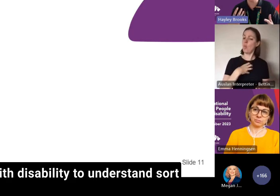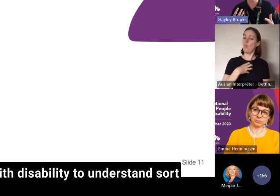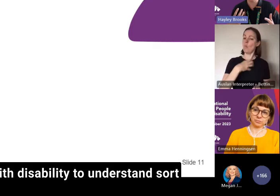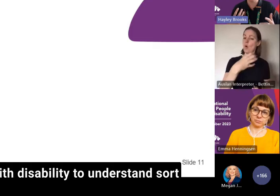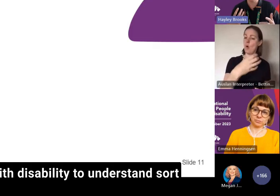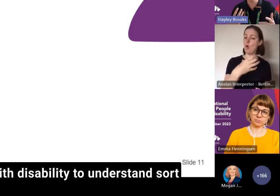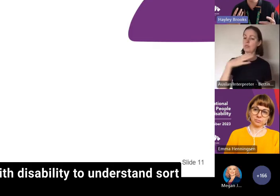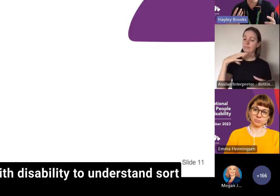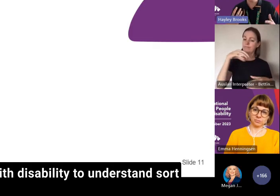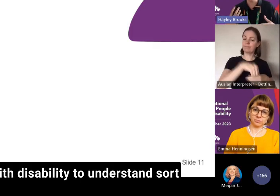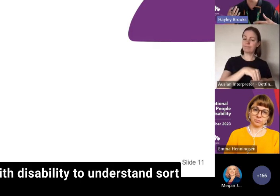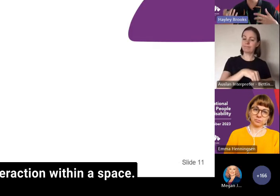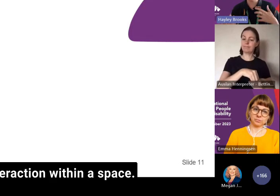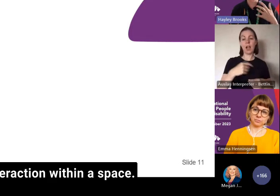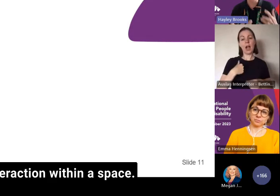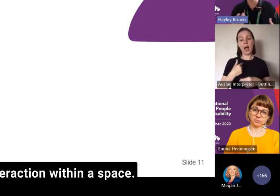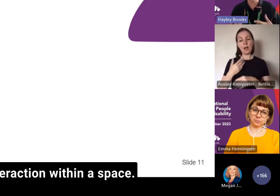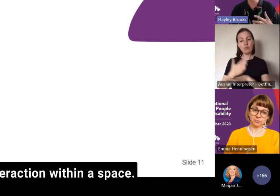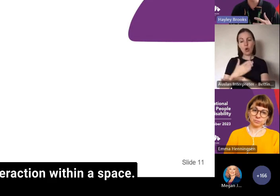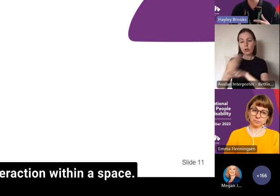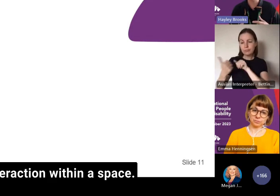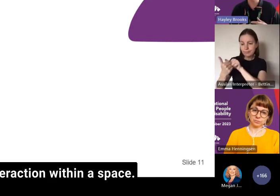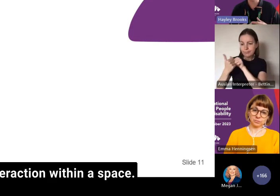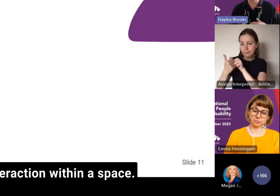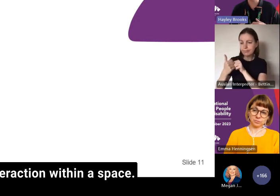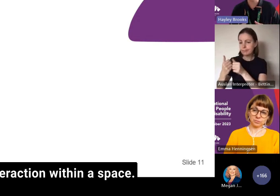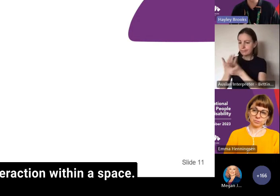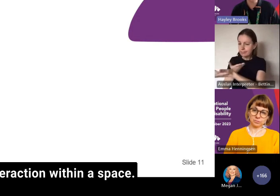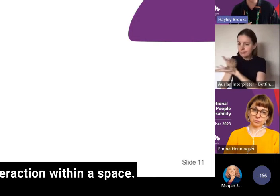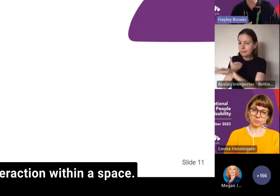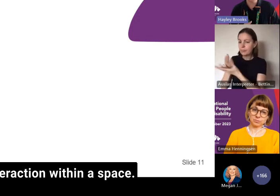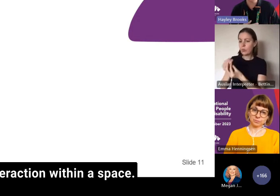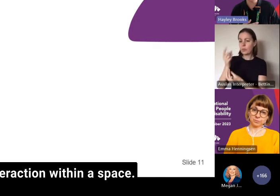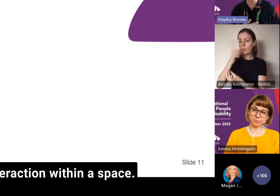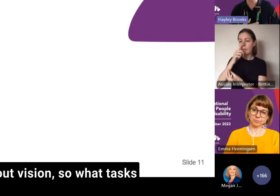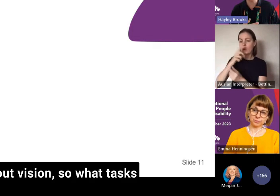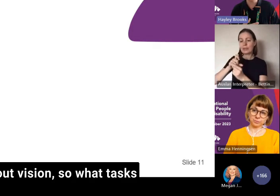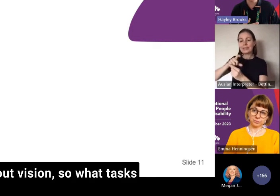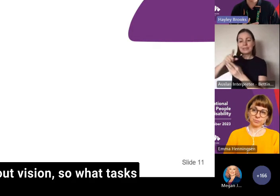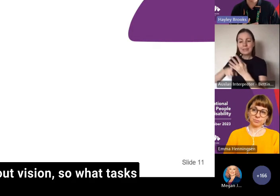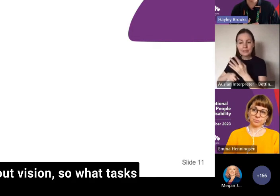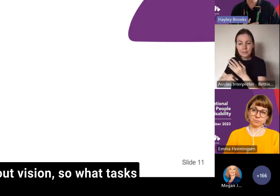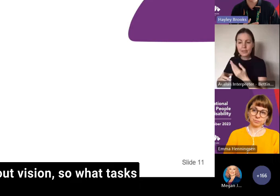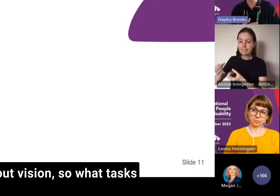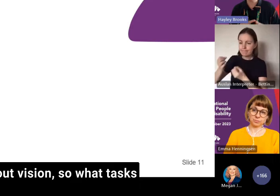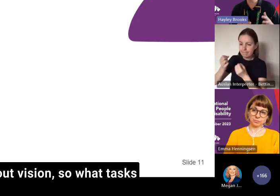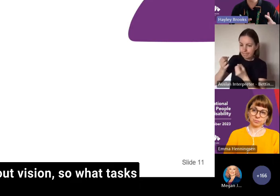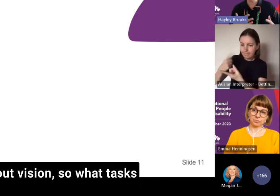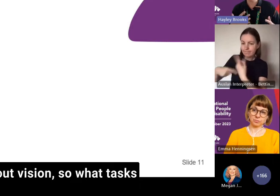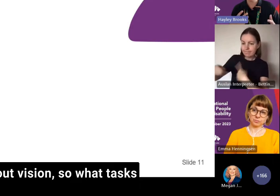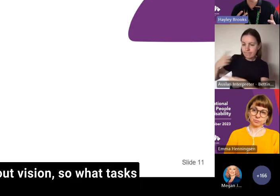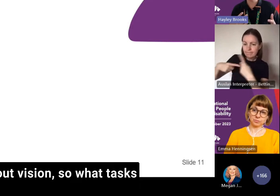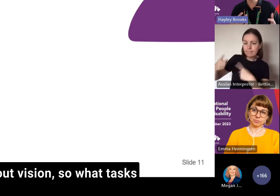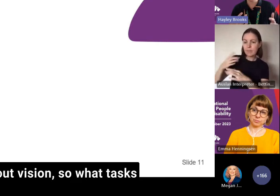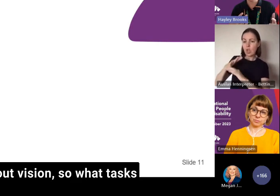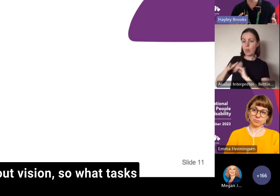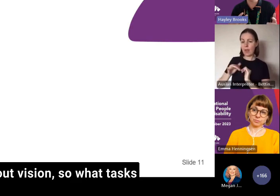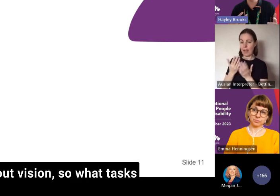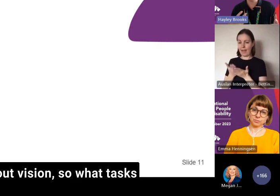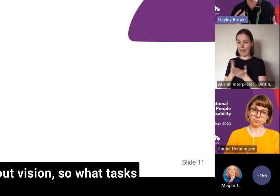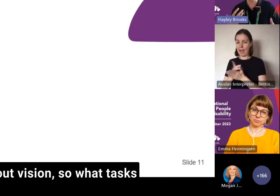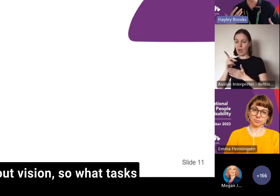to understand sort of like their interaction within a space. So thinking about vision.